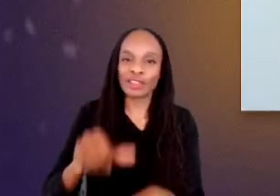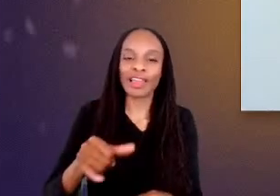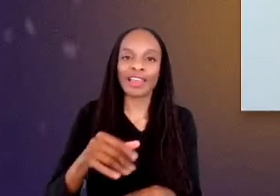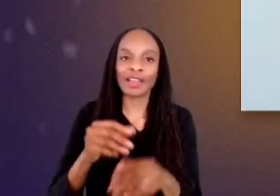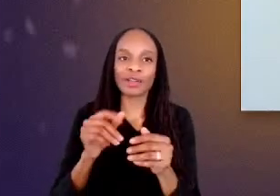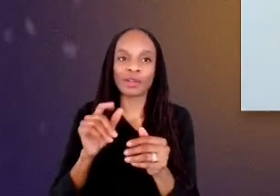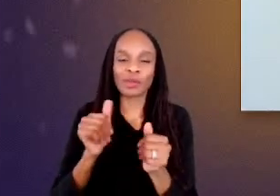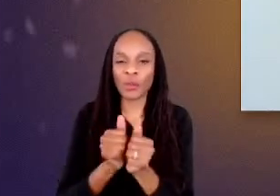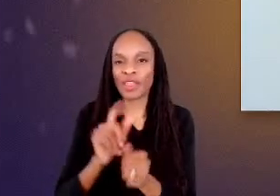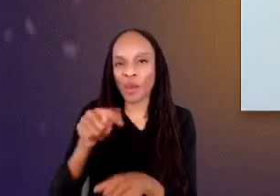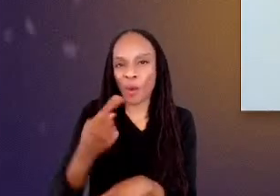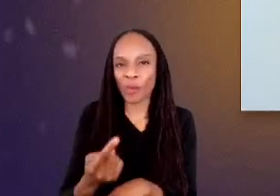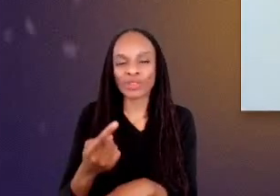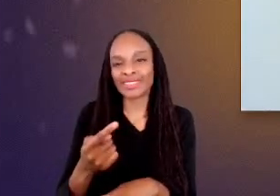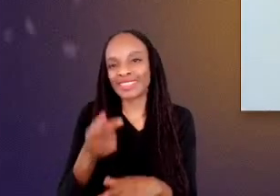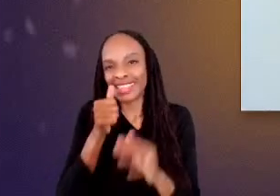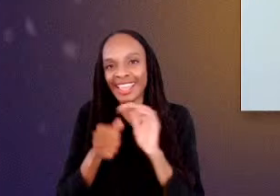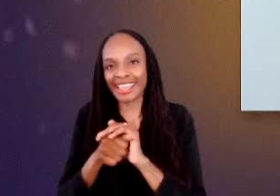from there on out.